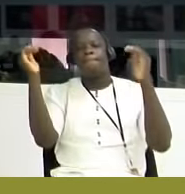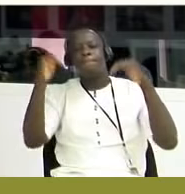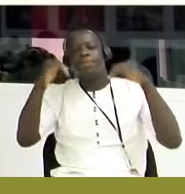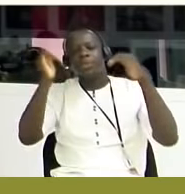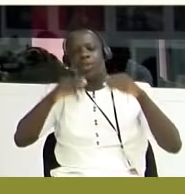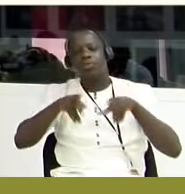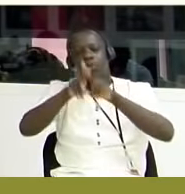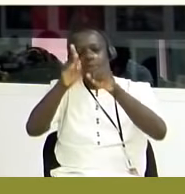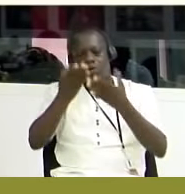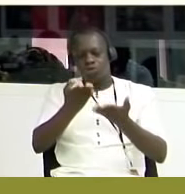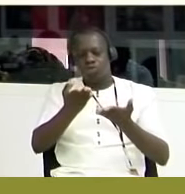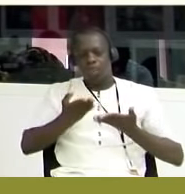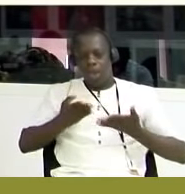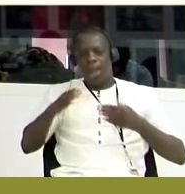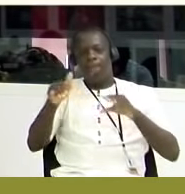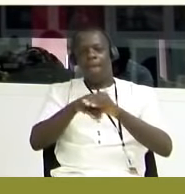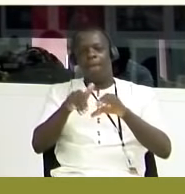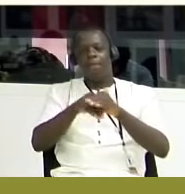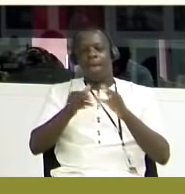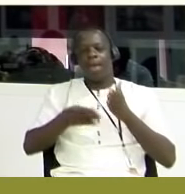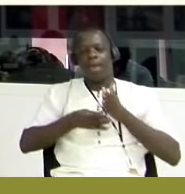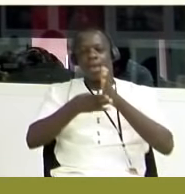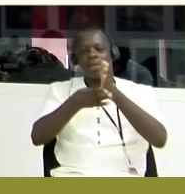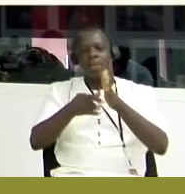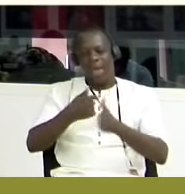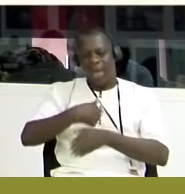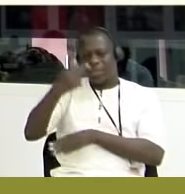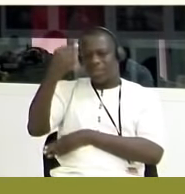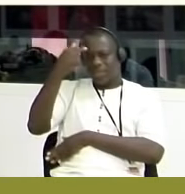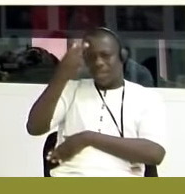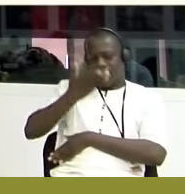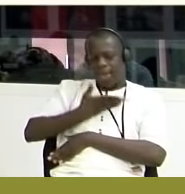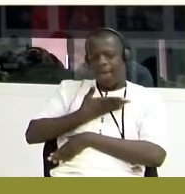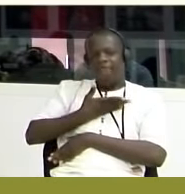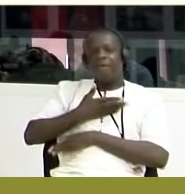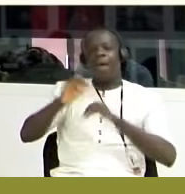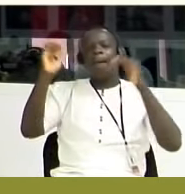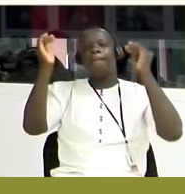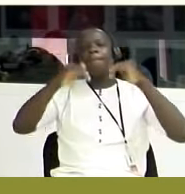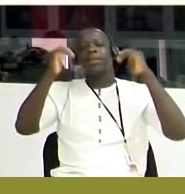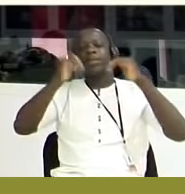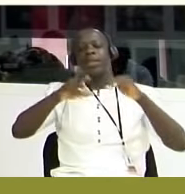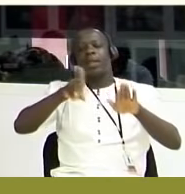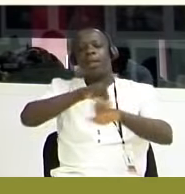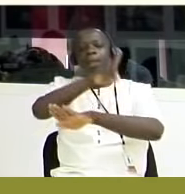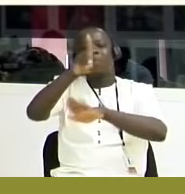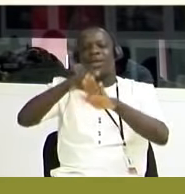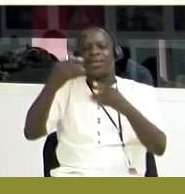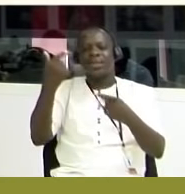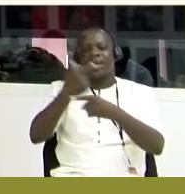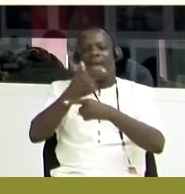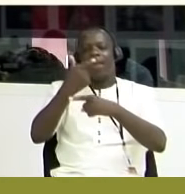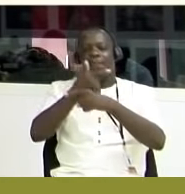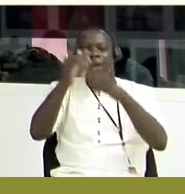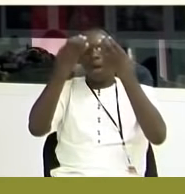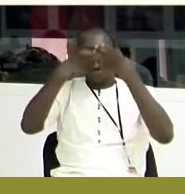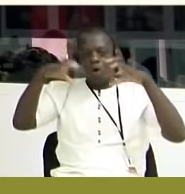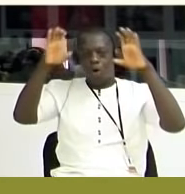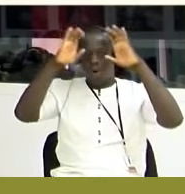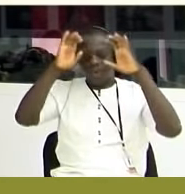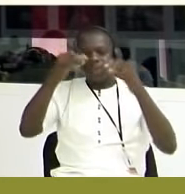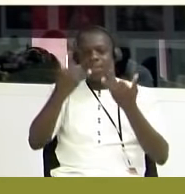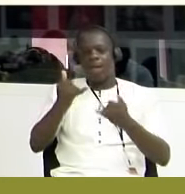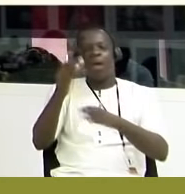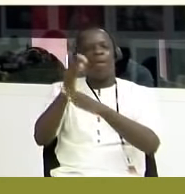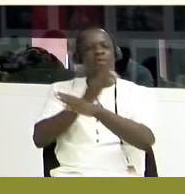think we had a meeting at the Gambia College. Prior to the meeting at the Gambia College, do